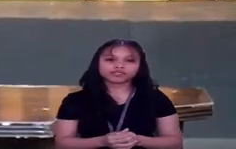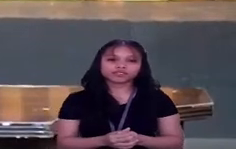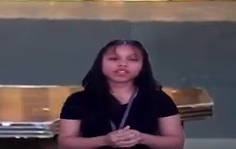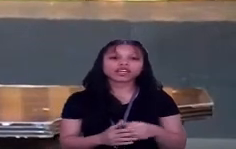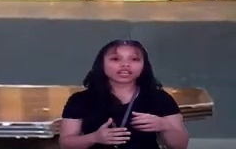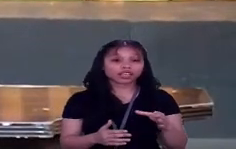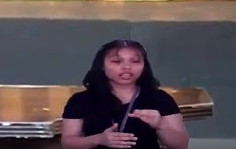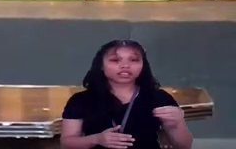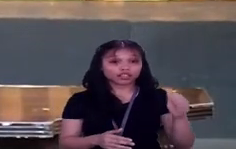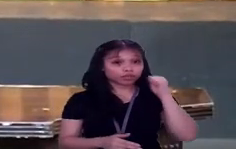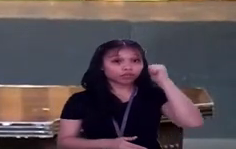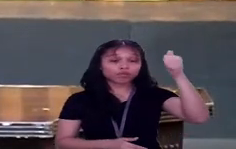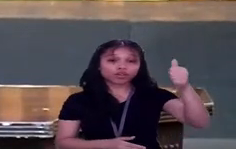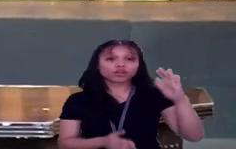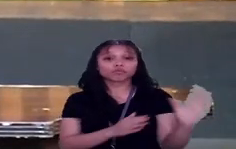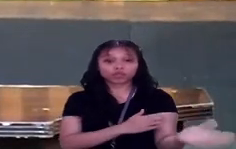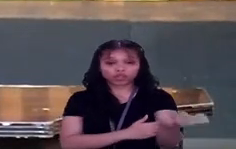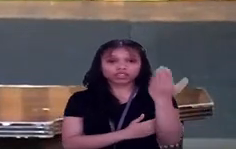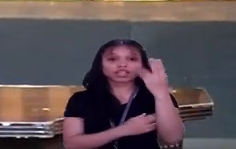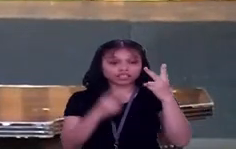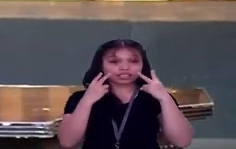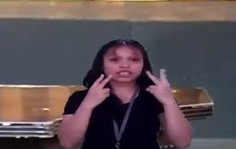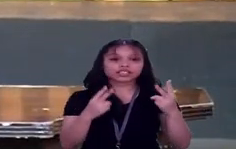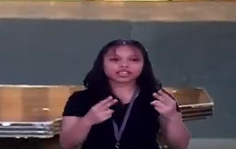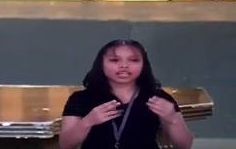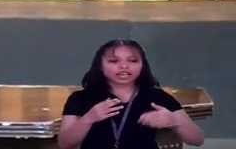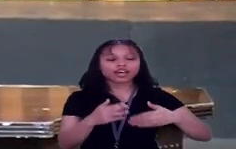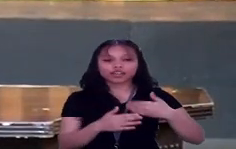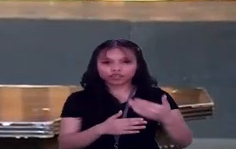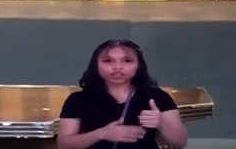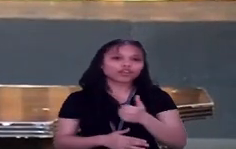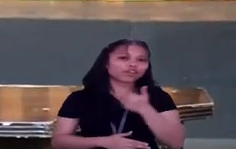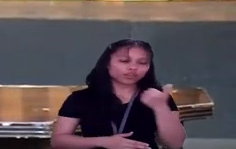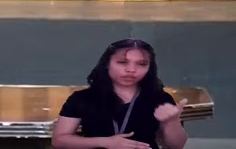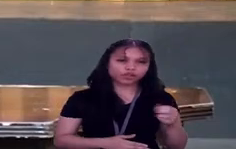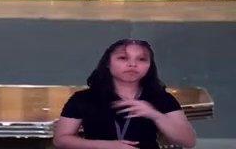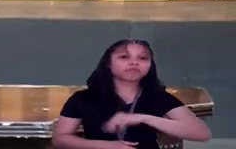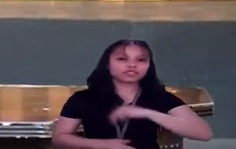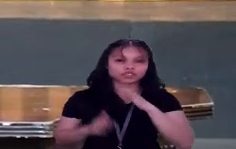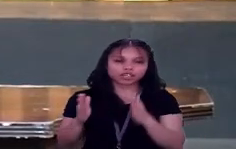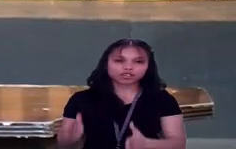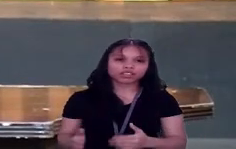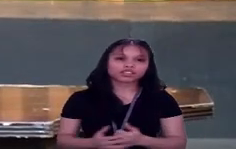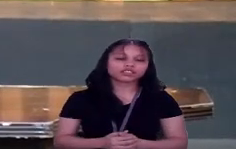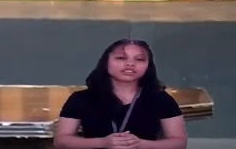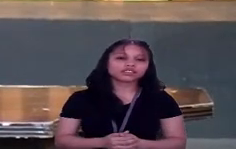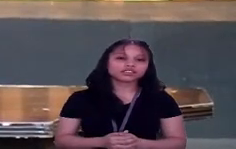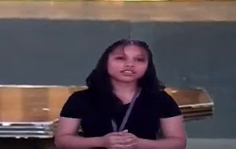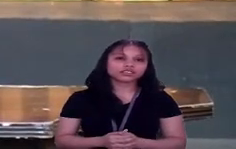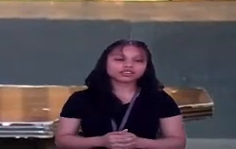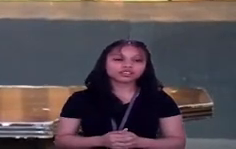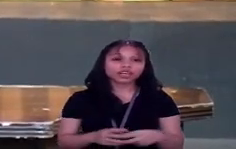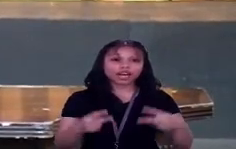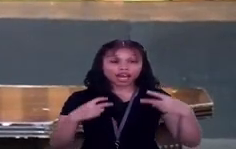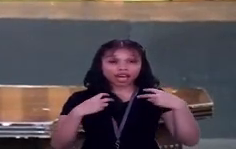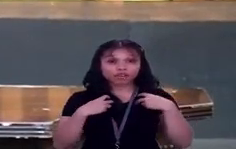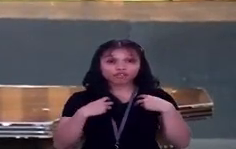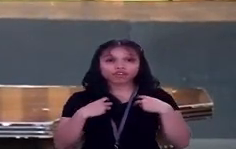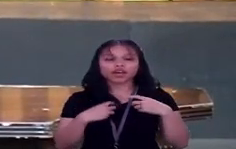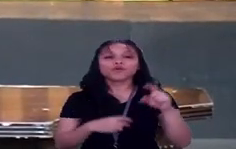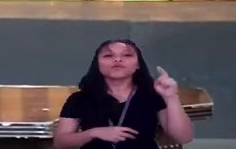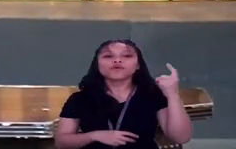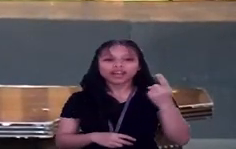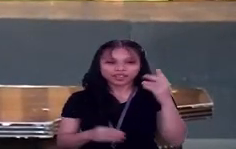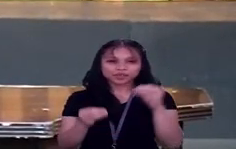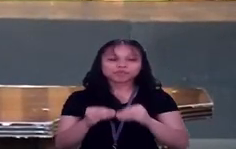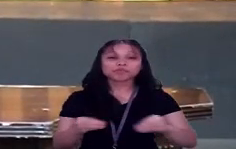give their testimony, and then in the evening as well. Now, Anapa Asia. All right, I'm sorry. One